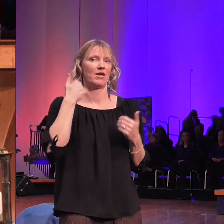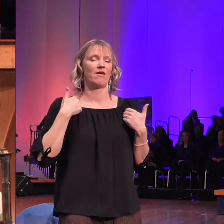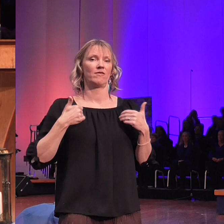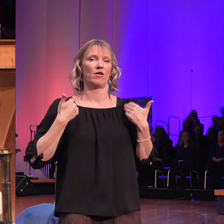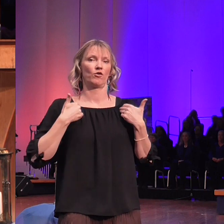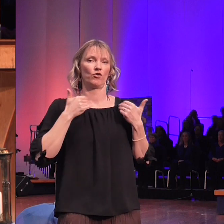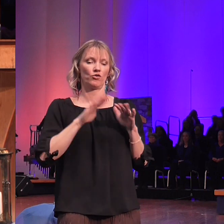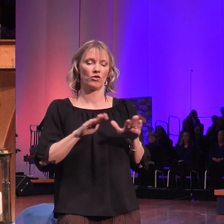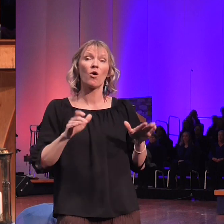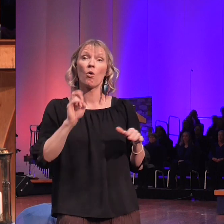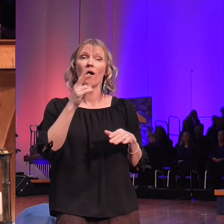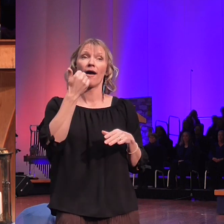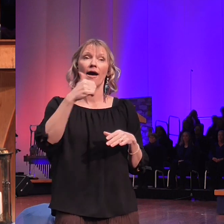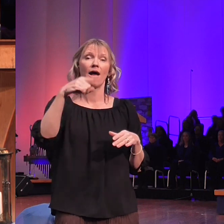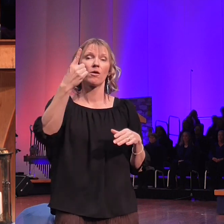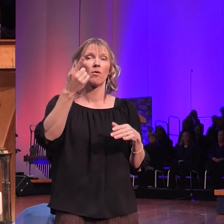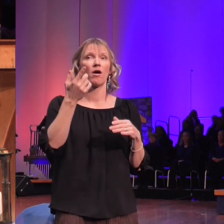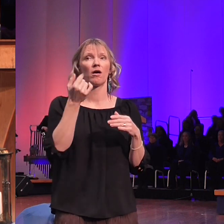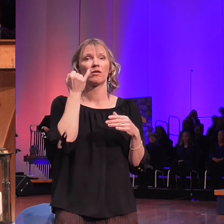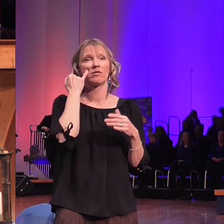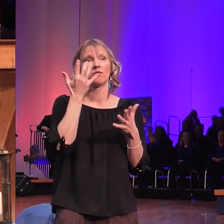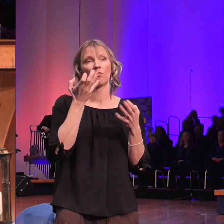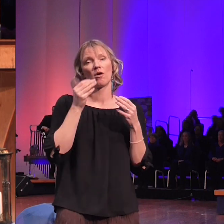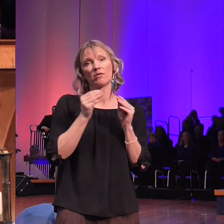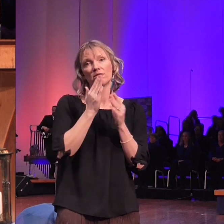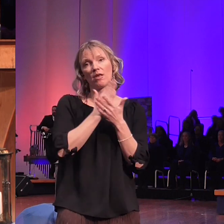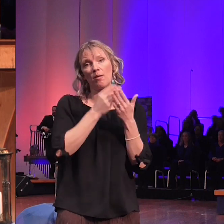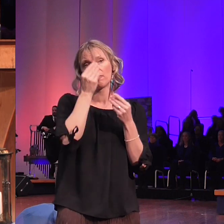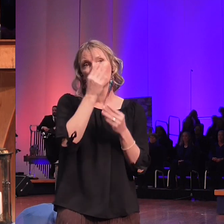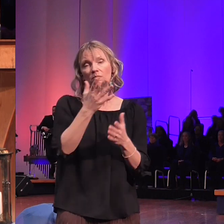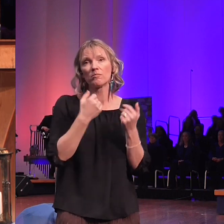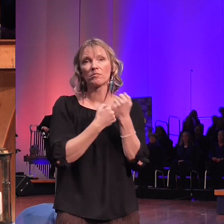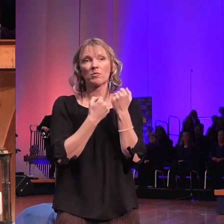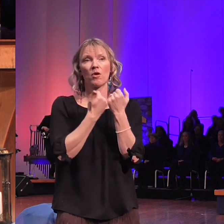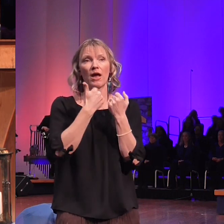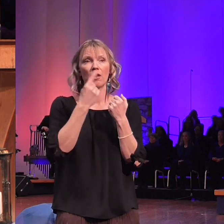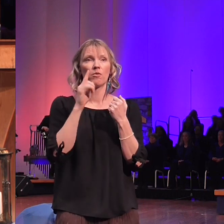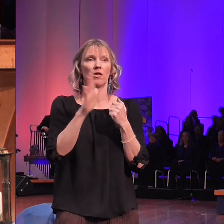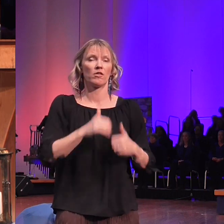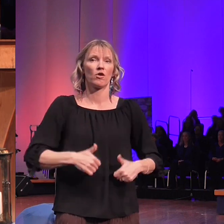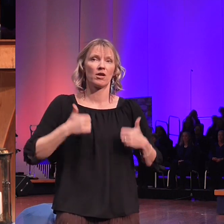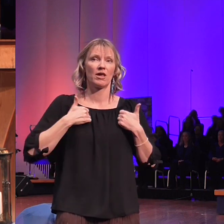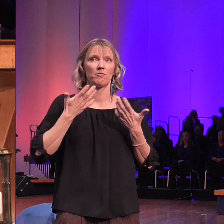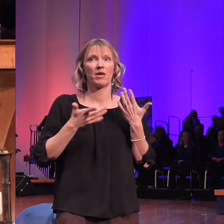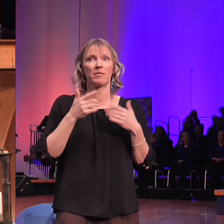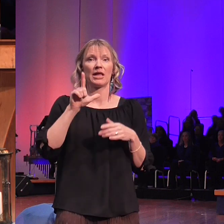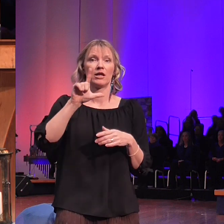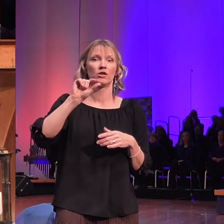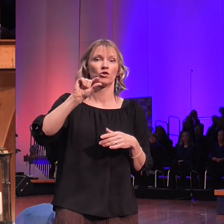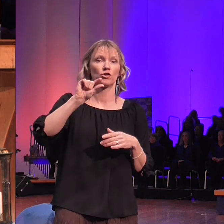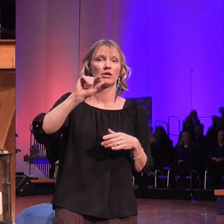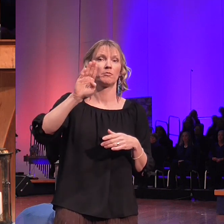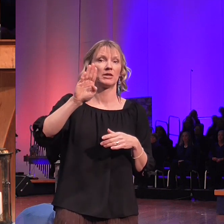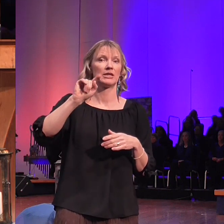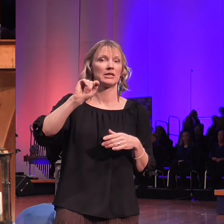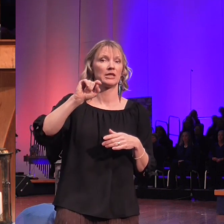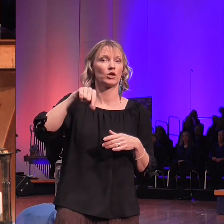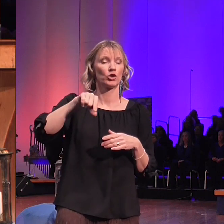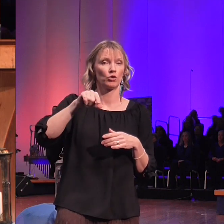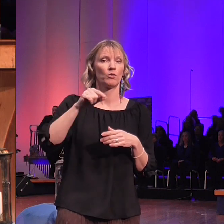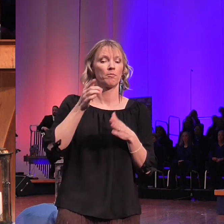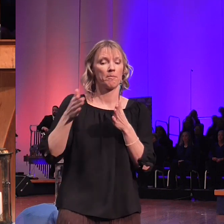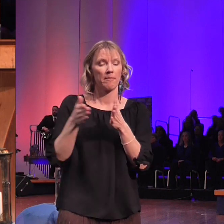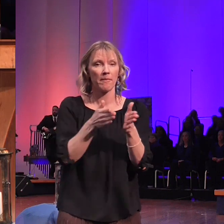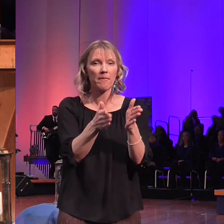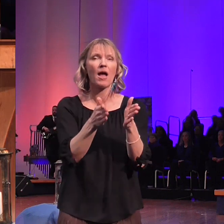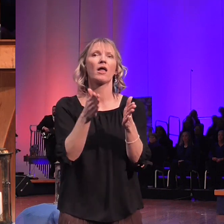hour, or anyone who might want some info to support anyone in their life who might be on an LGBTQ path.